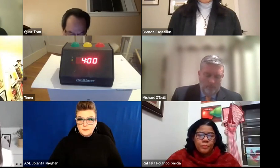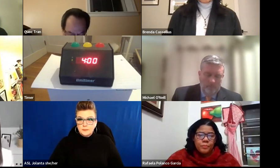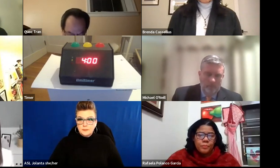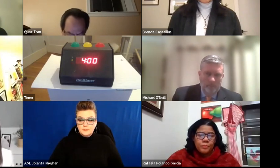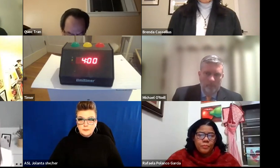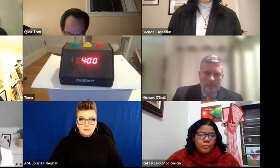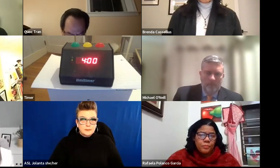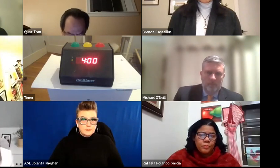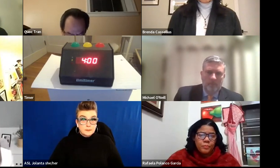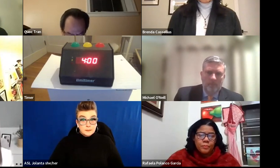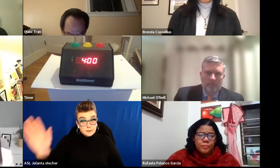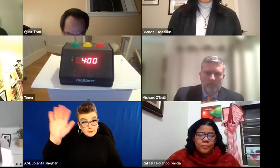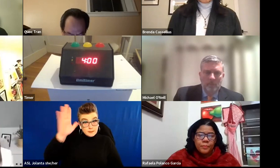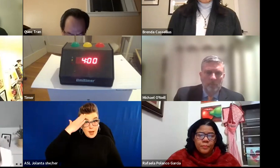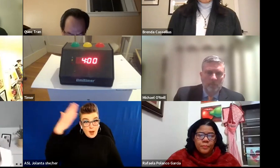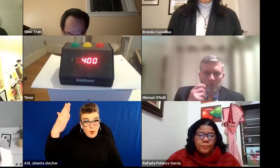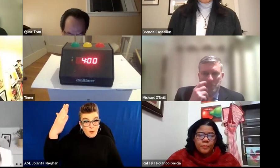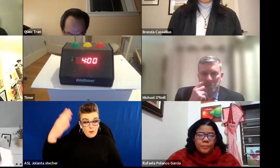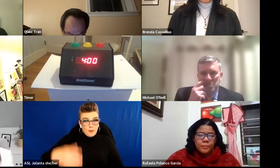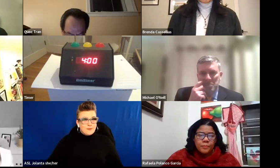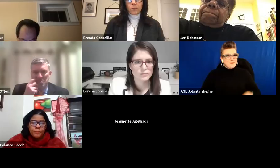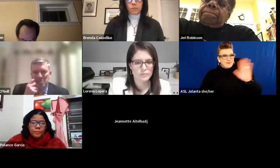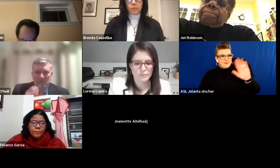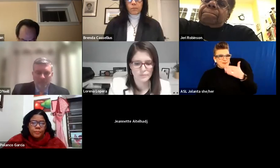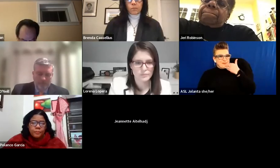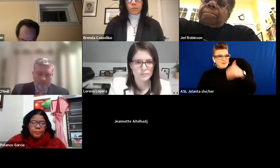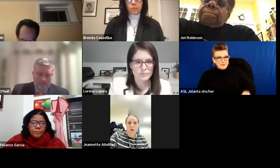hello good evening